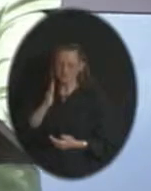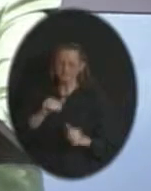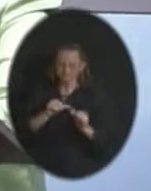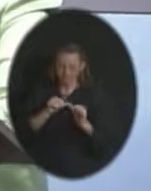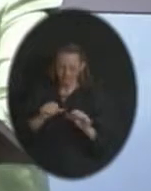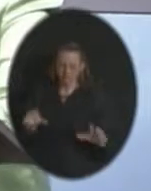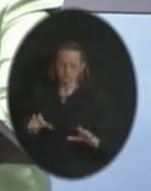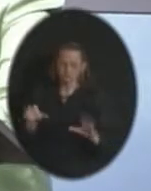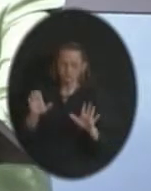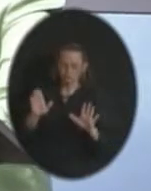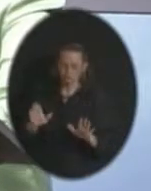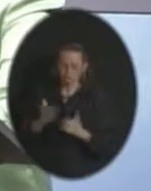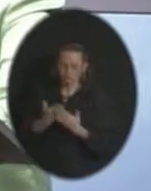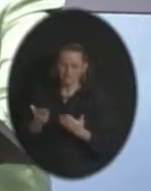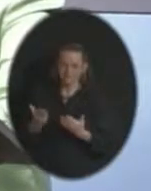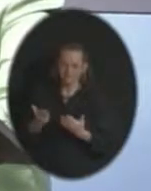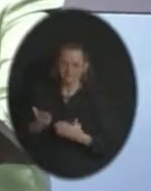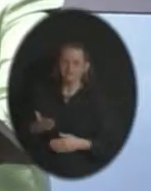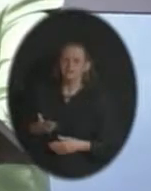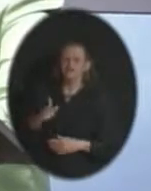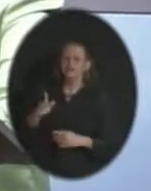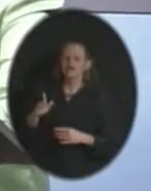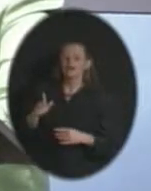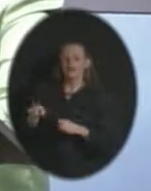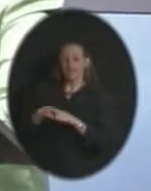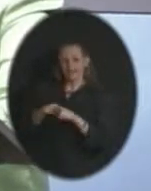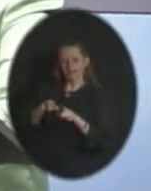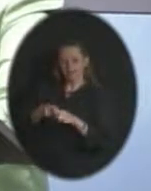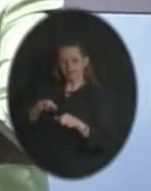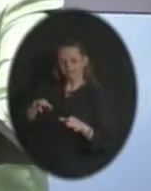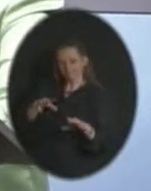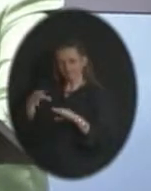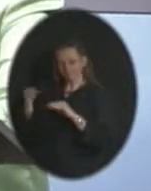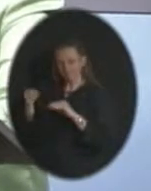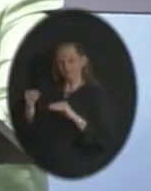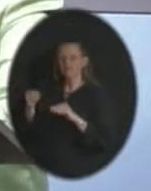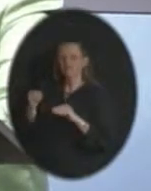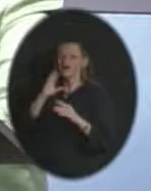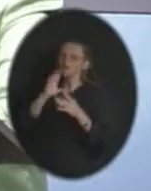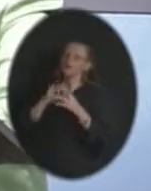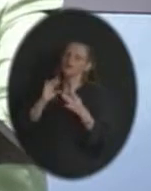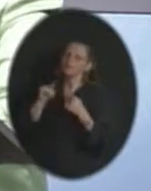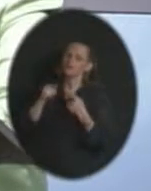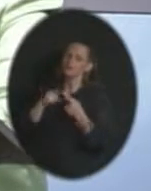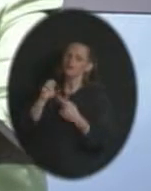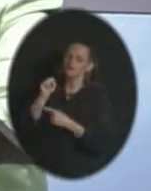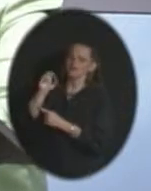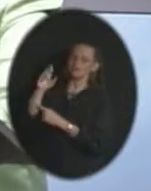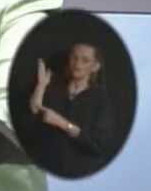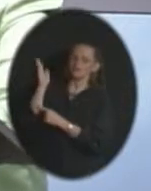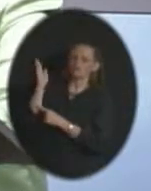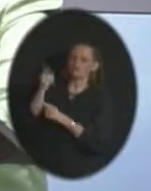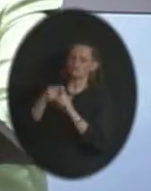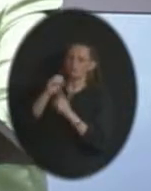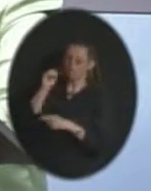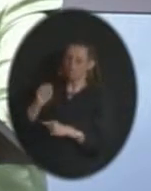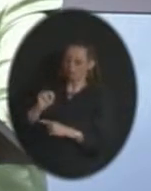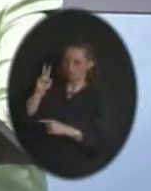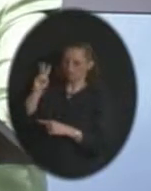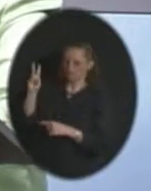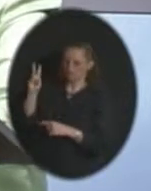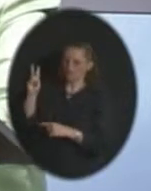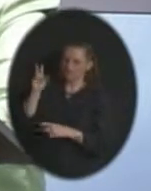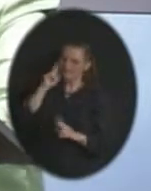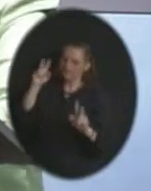would just comment on one of these speeches that a senior gave at Olathe Northwest 2 years ago. And the theme of her whole presentation